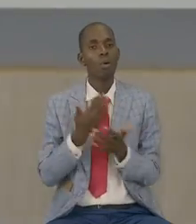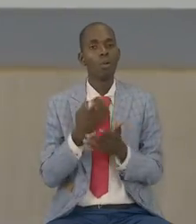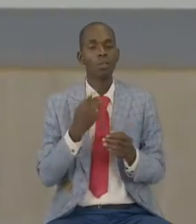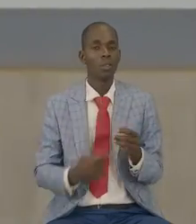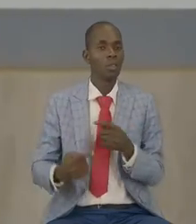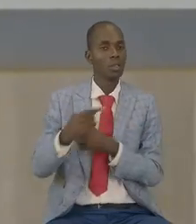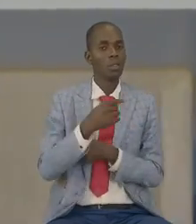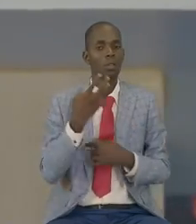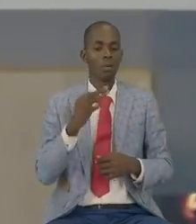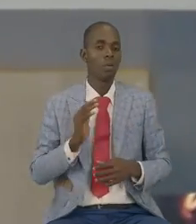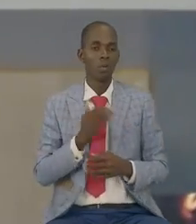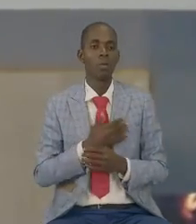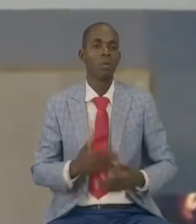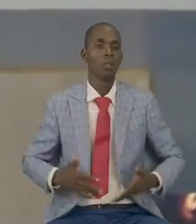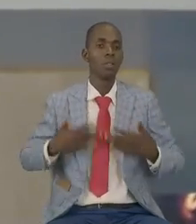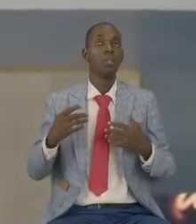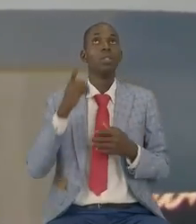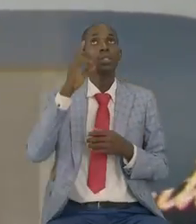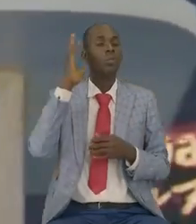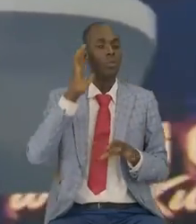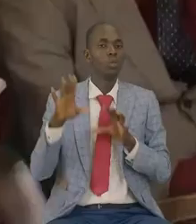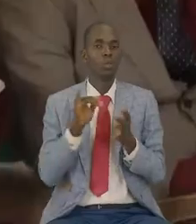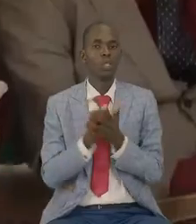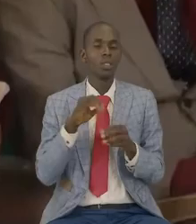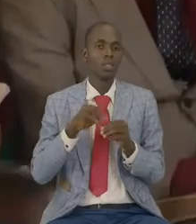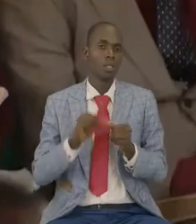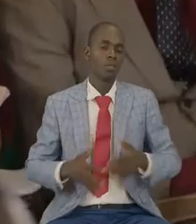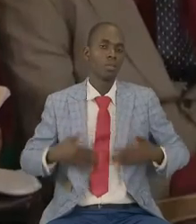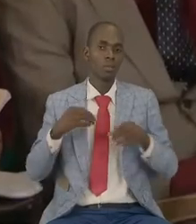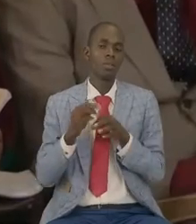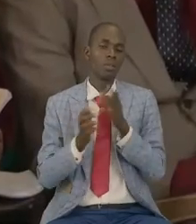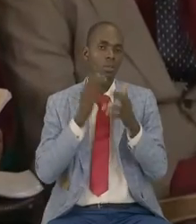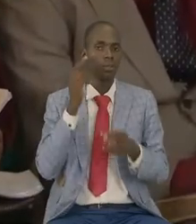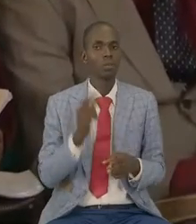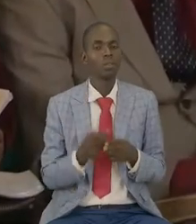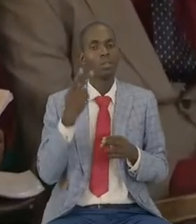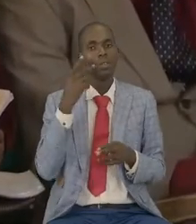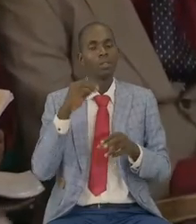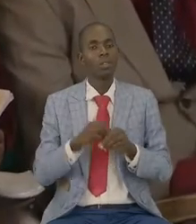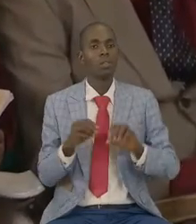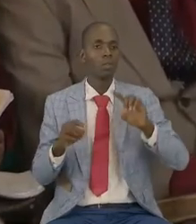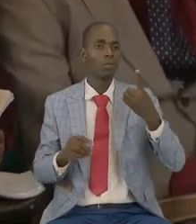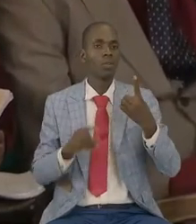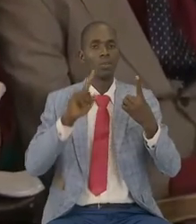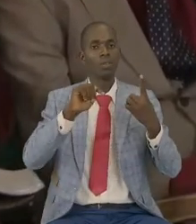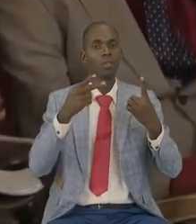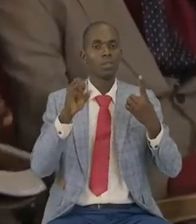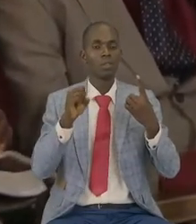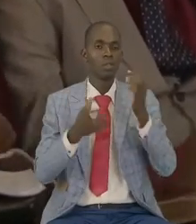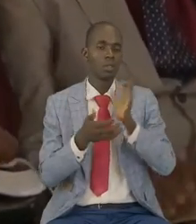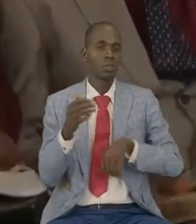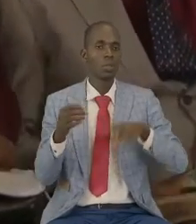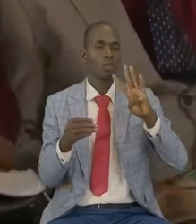of our lives. He will do that in every life in Jesus' name. Look at 1 Thessalonians chapter 4.